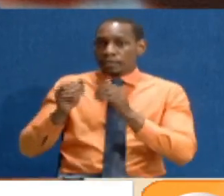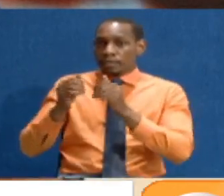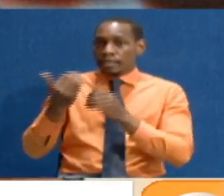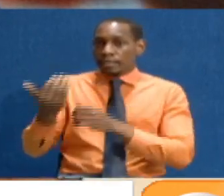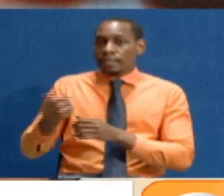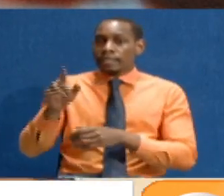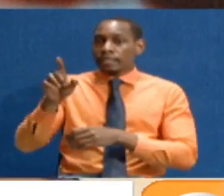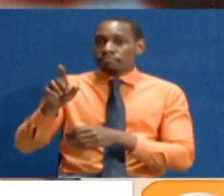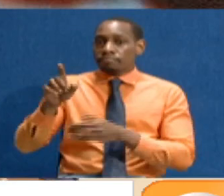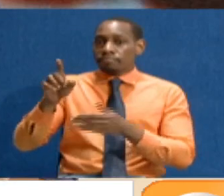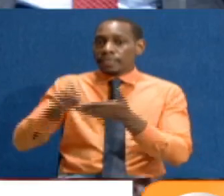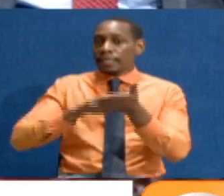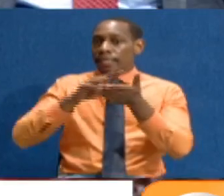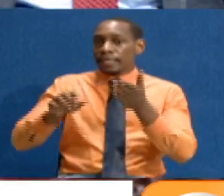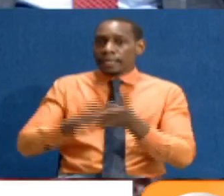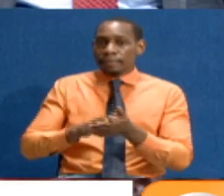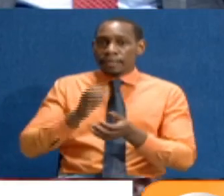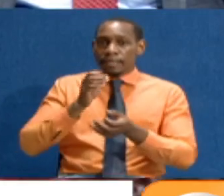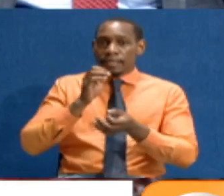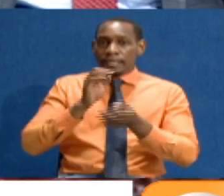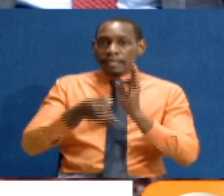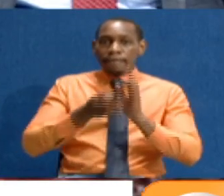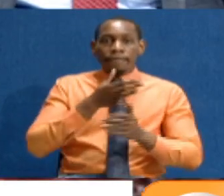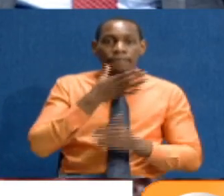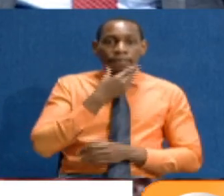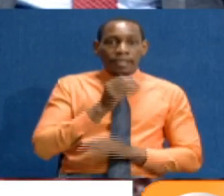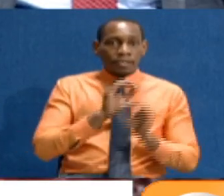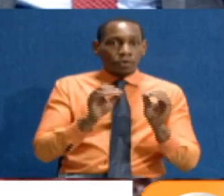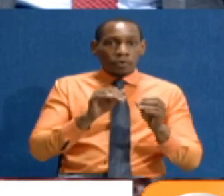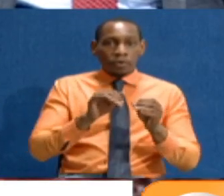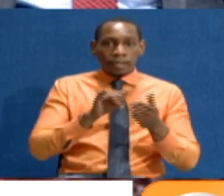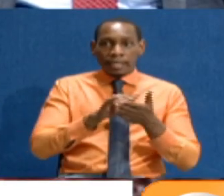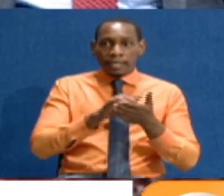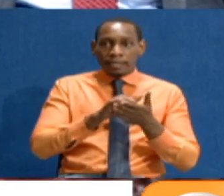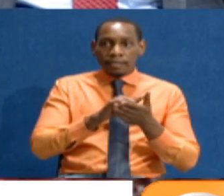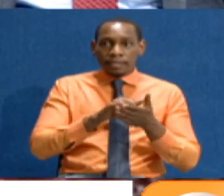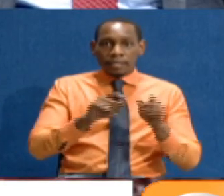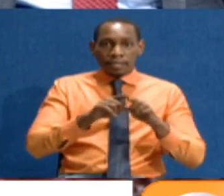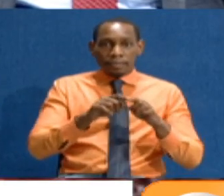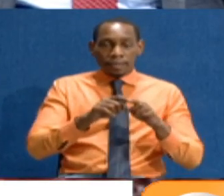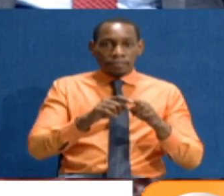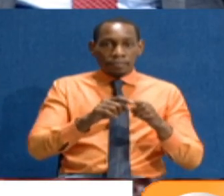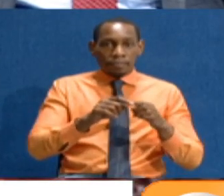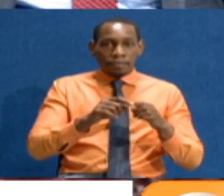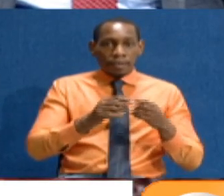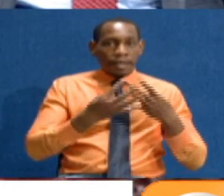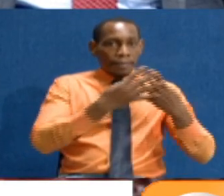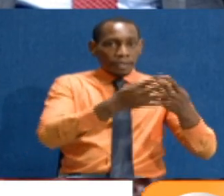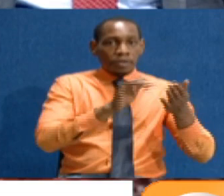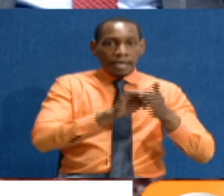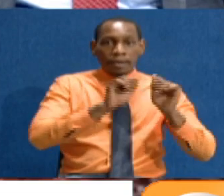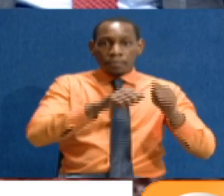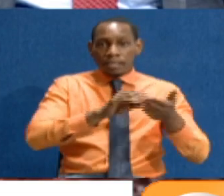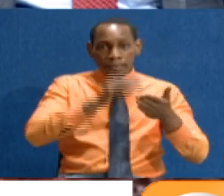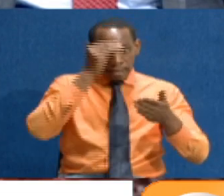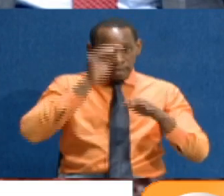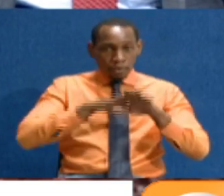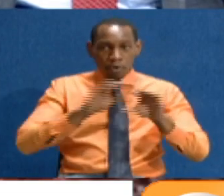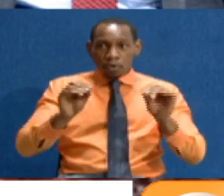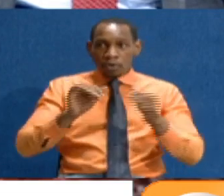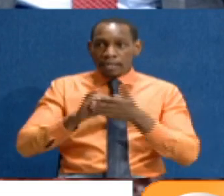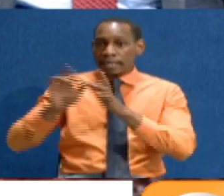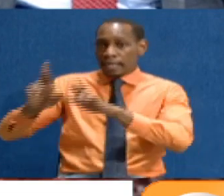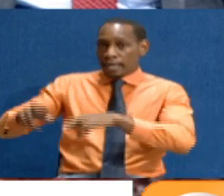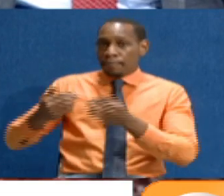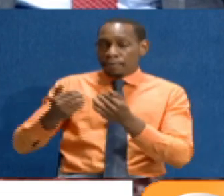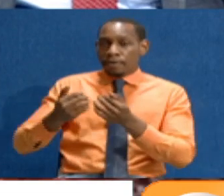crime. So where are we failing? If we know the fathers, we should be taking them and guiding them to the prisons where they can learn that it's not right to